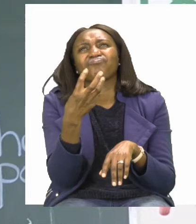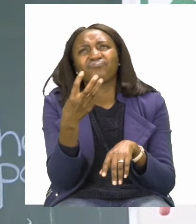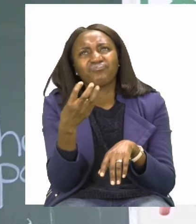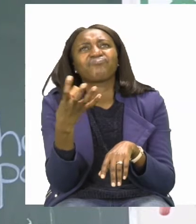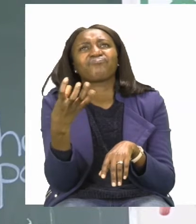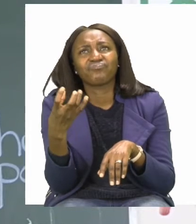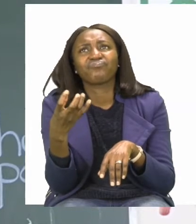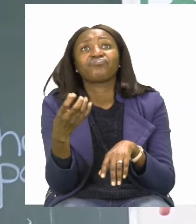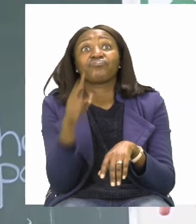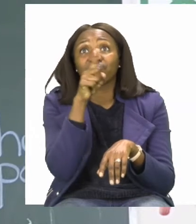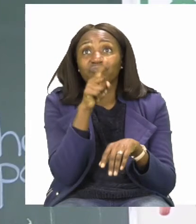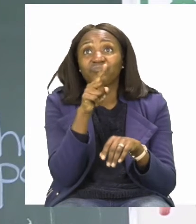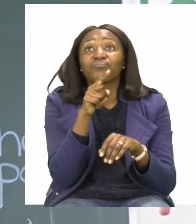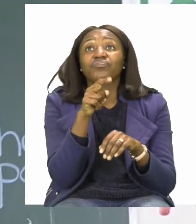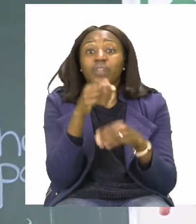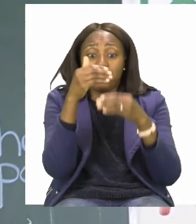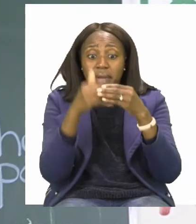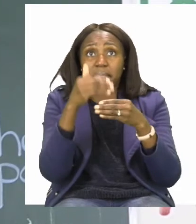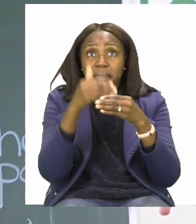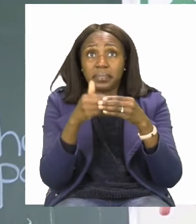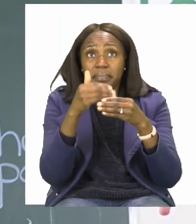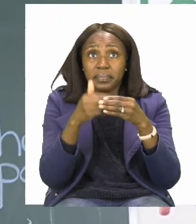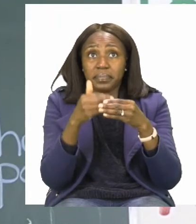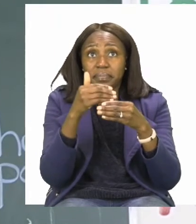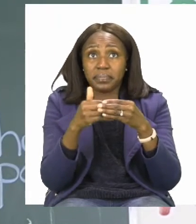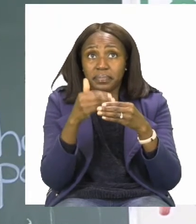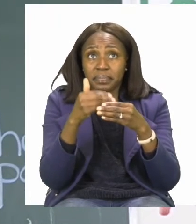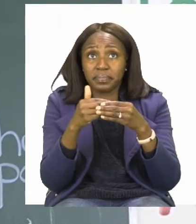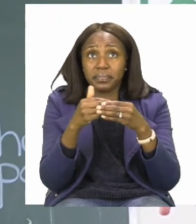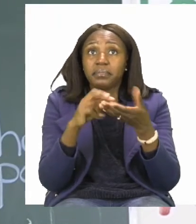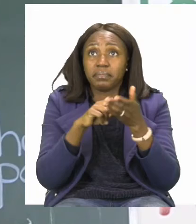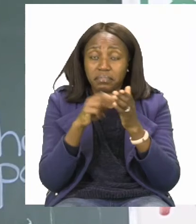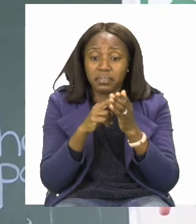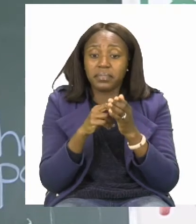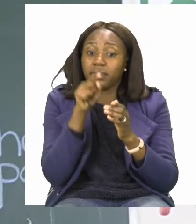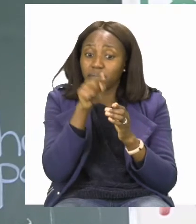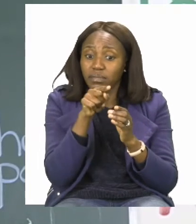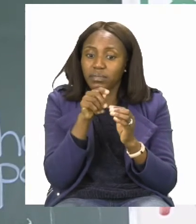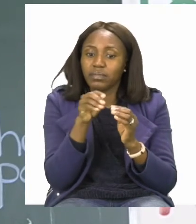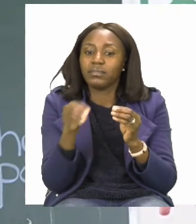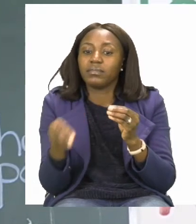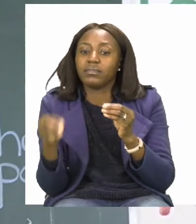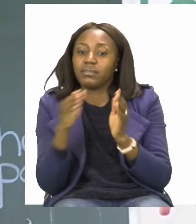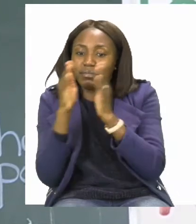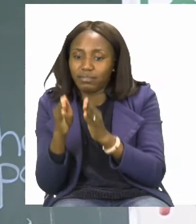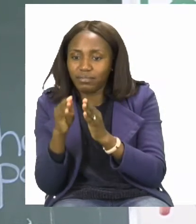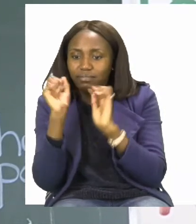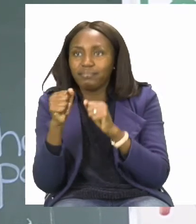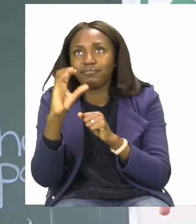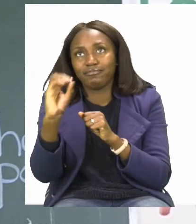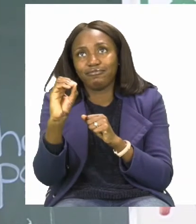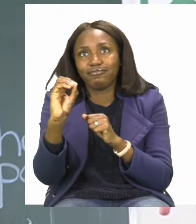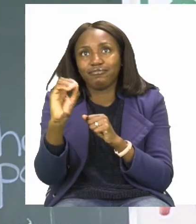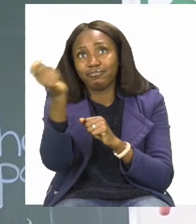the middle, any digit after it must be a 0. So we can go ahead and write